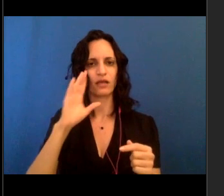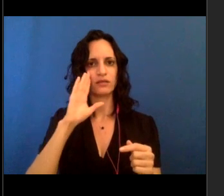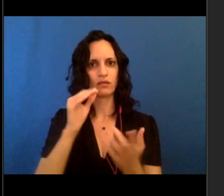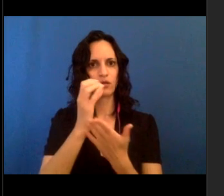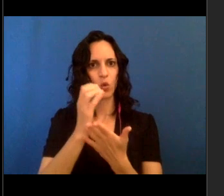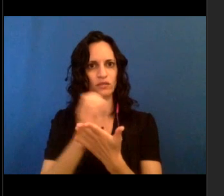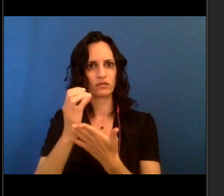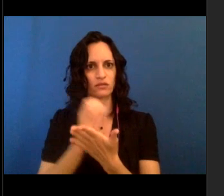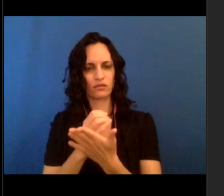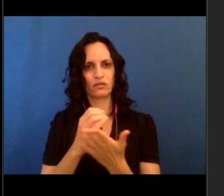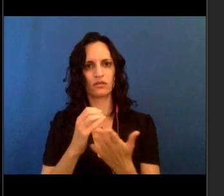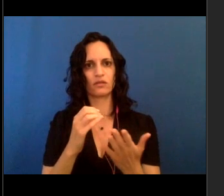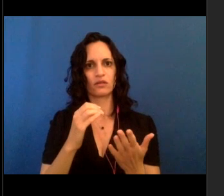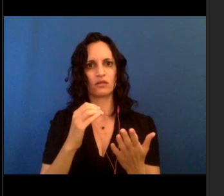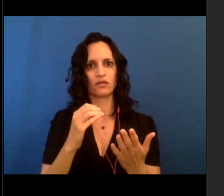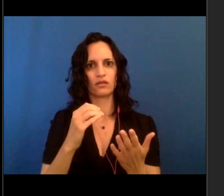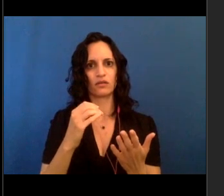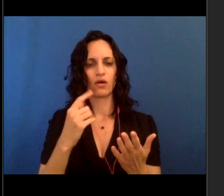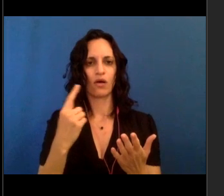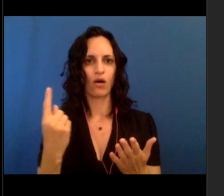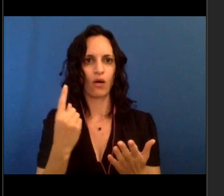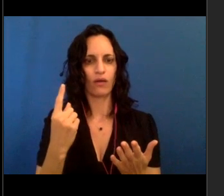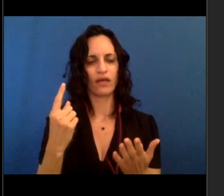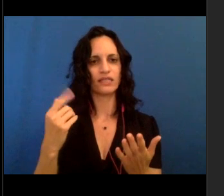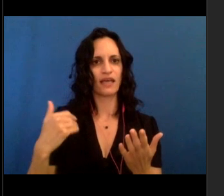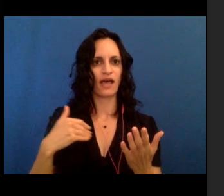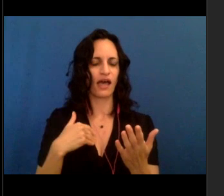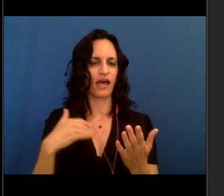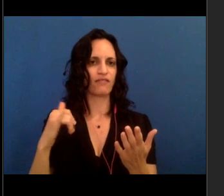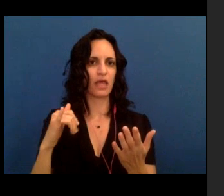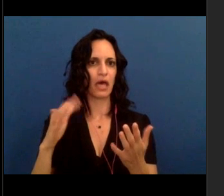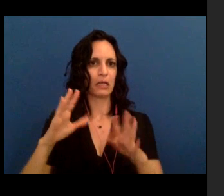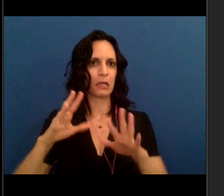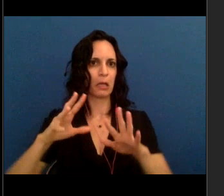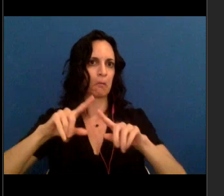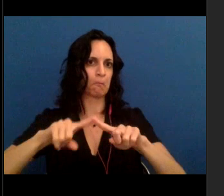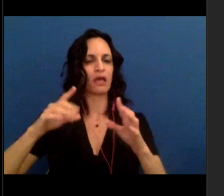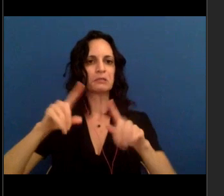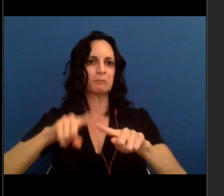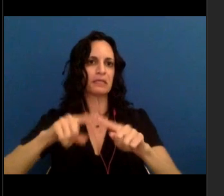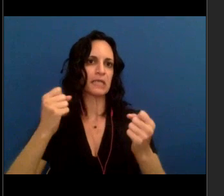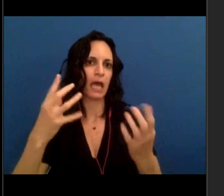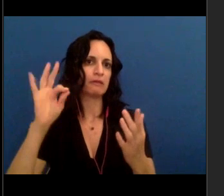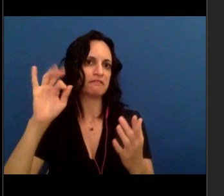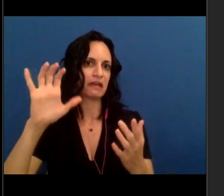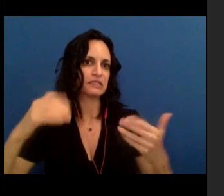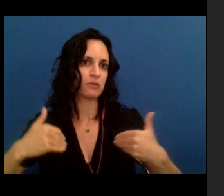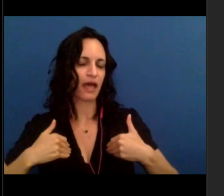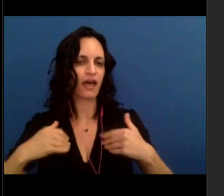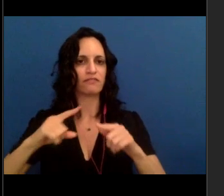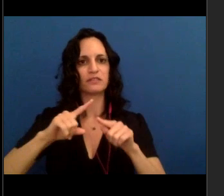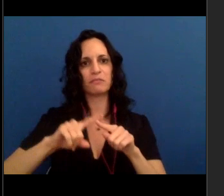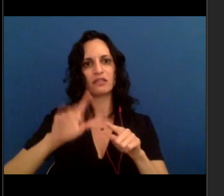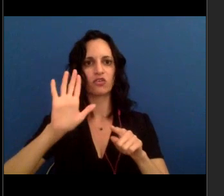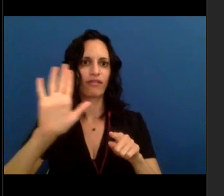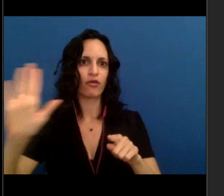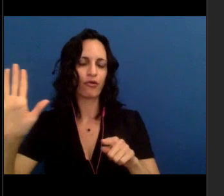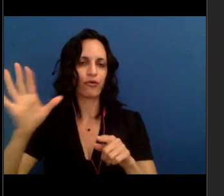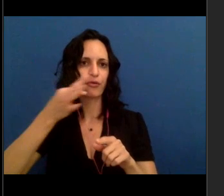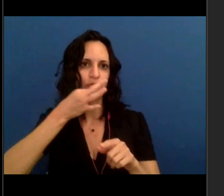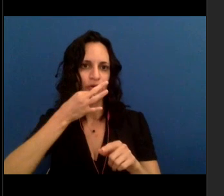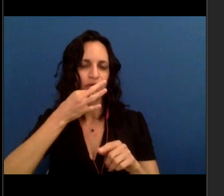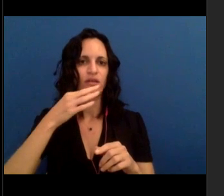always the caveat of like what can be offered depends on how many faculty you have, those faculty's area of research expertise. So